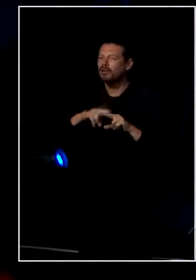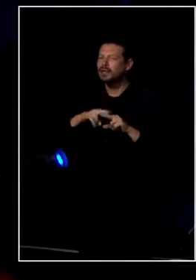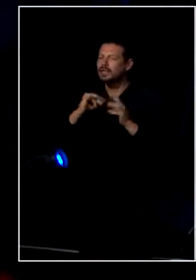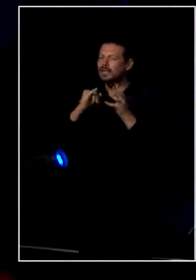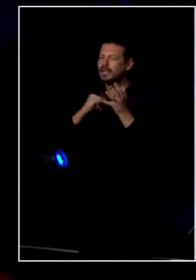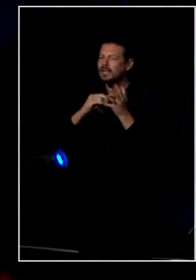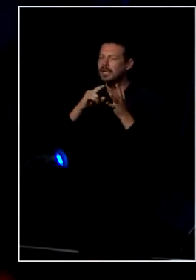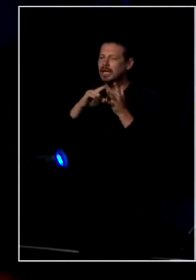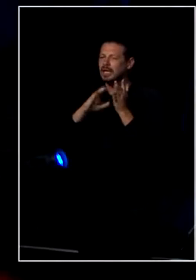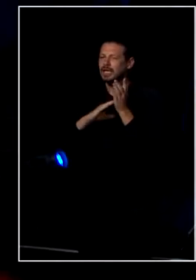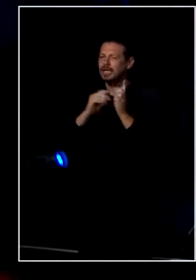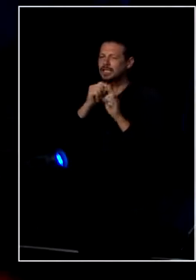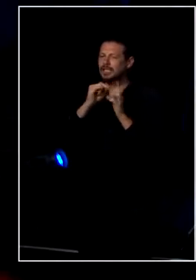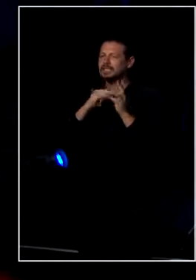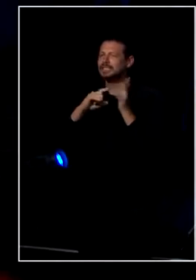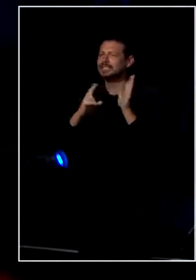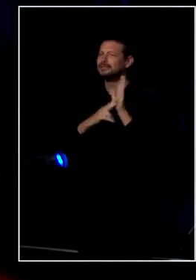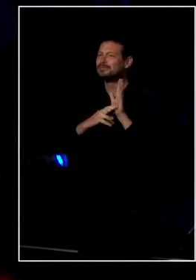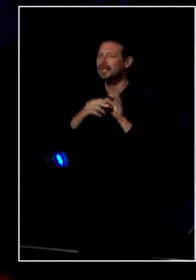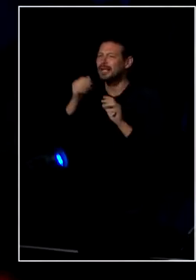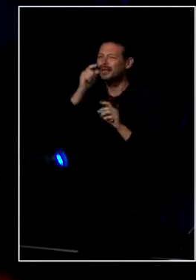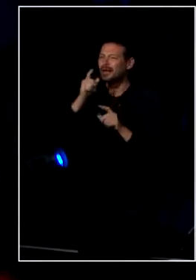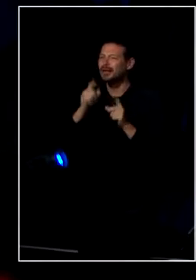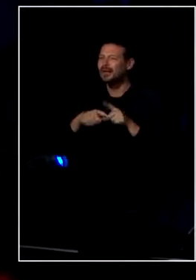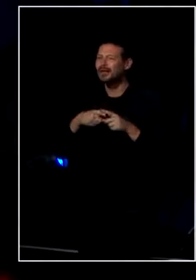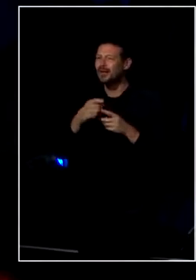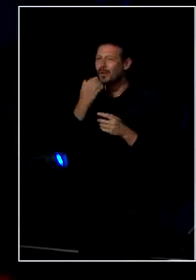I've had sex.